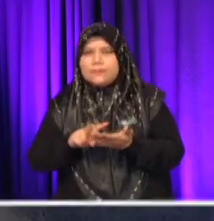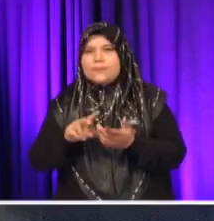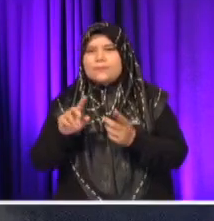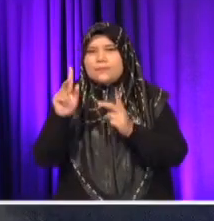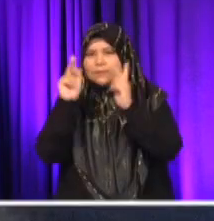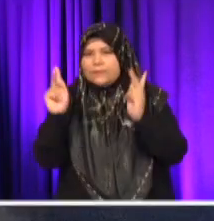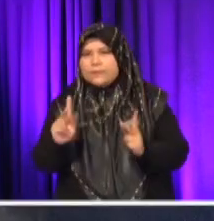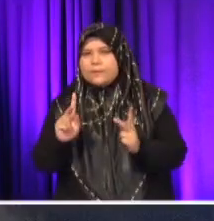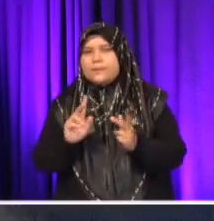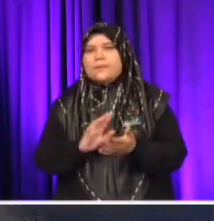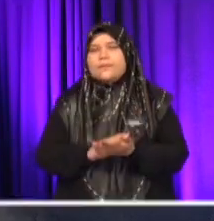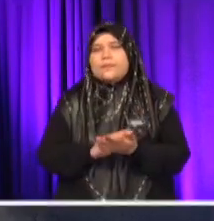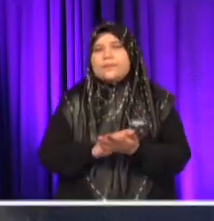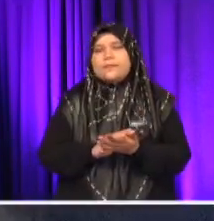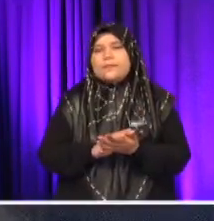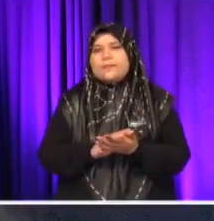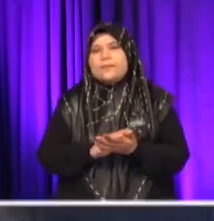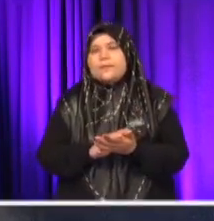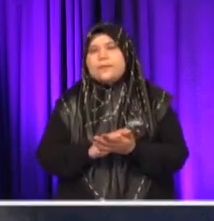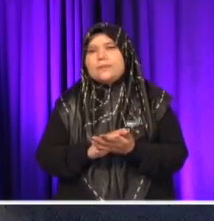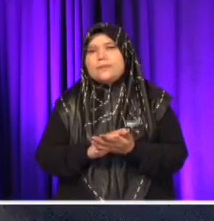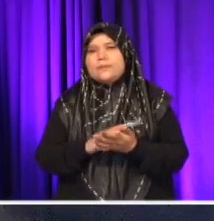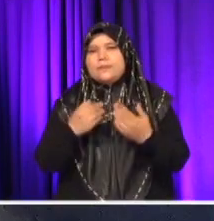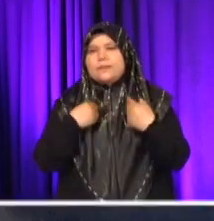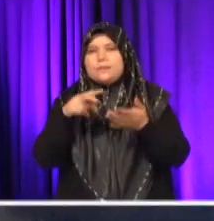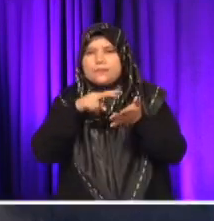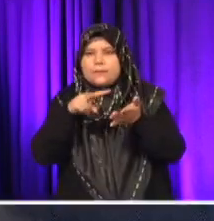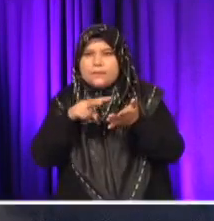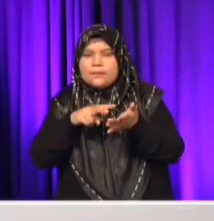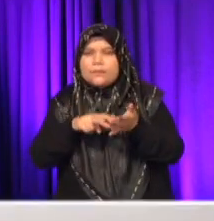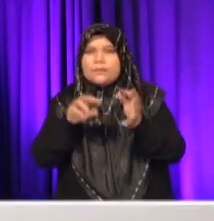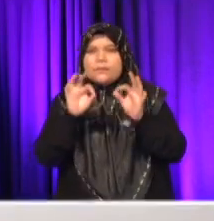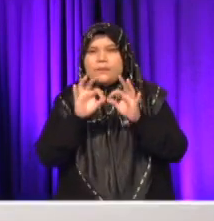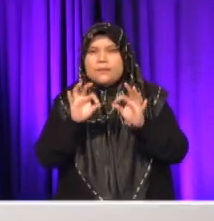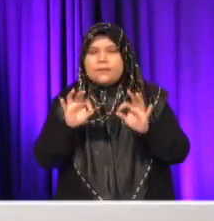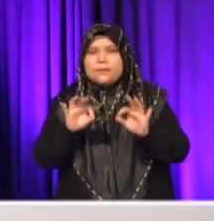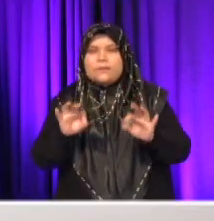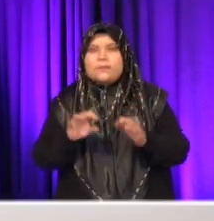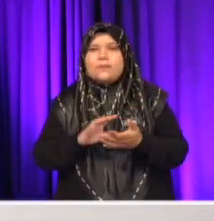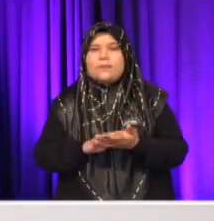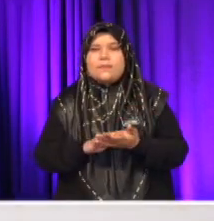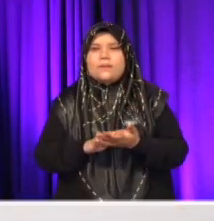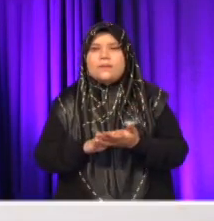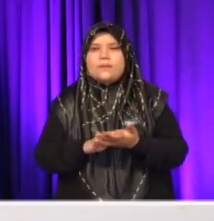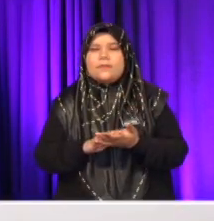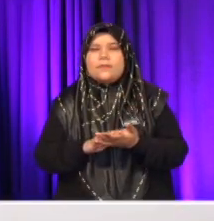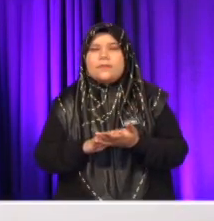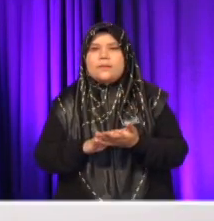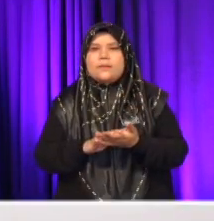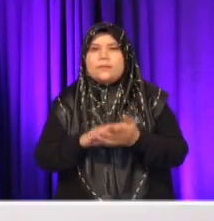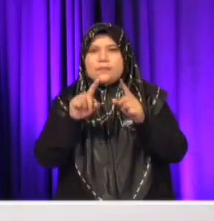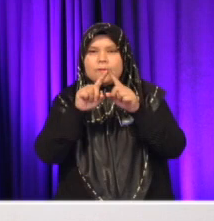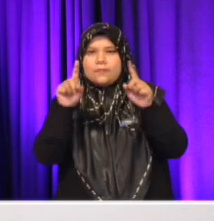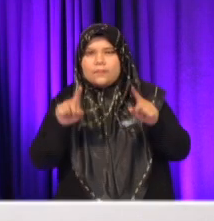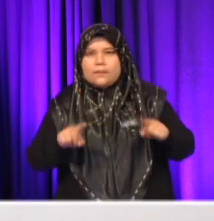Dear English Club members, the school holidays start on Saturday. Our last lesson is on Wednesday, so please give me your projects on Tuesday. Mr. Nathan.